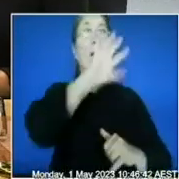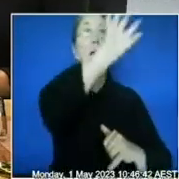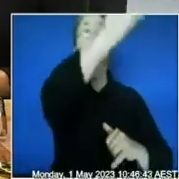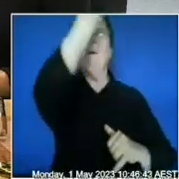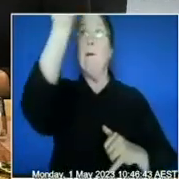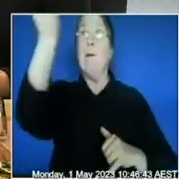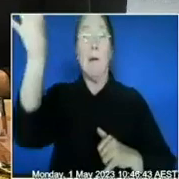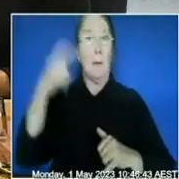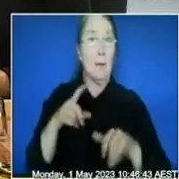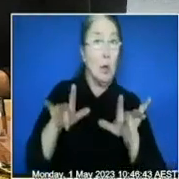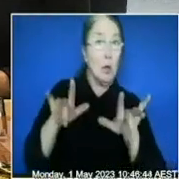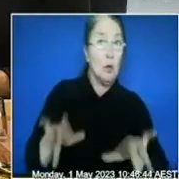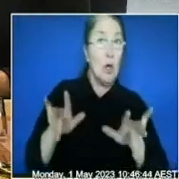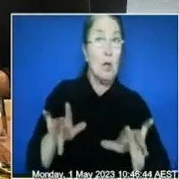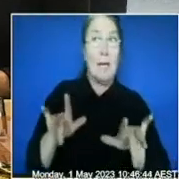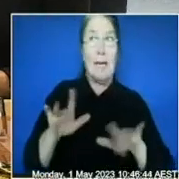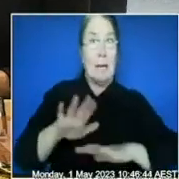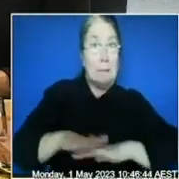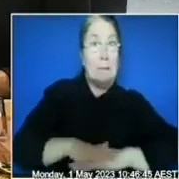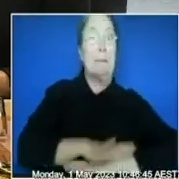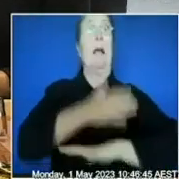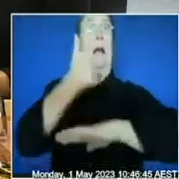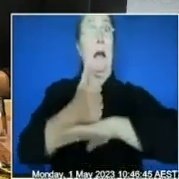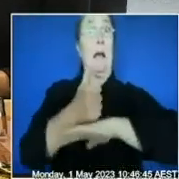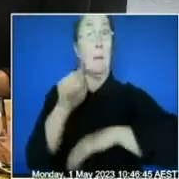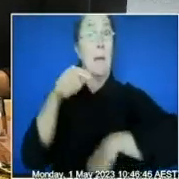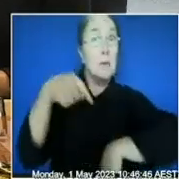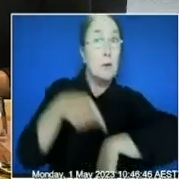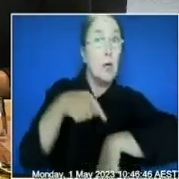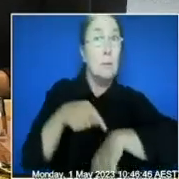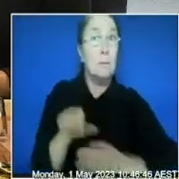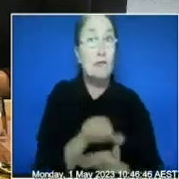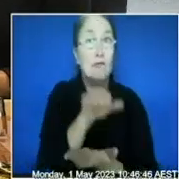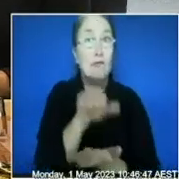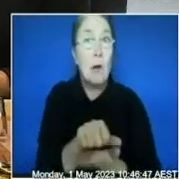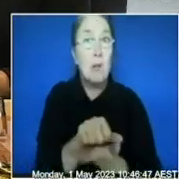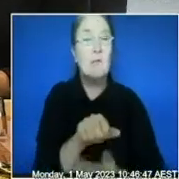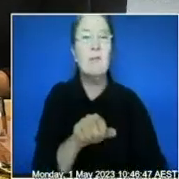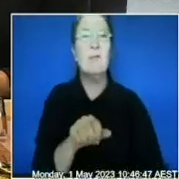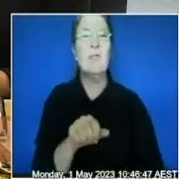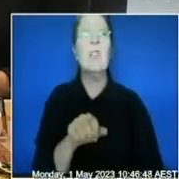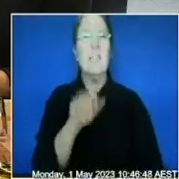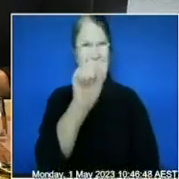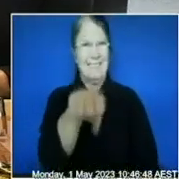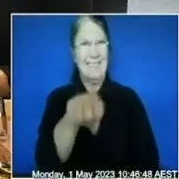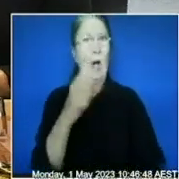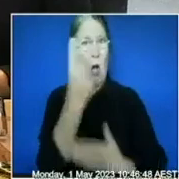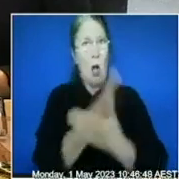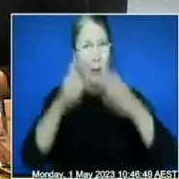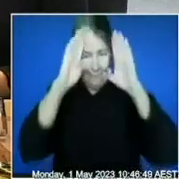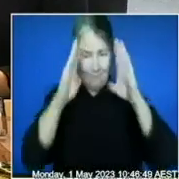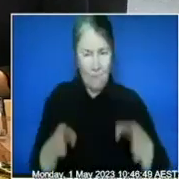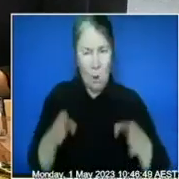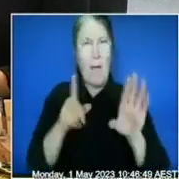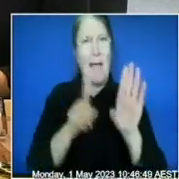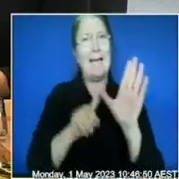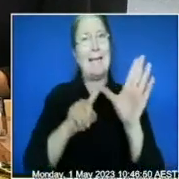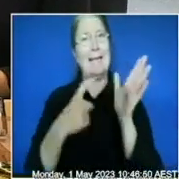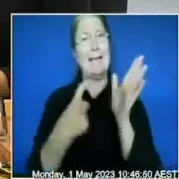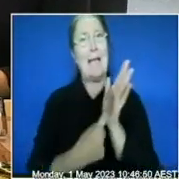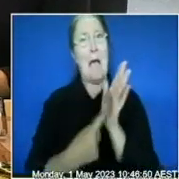sort of throughput and what was happening, activity at the site, but the final evaluation in August of this year will look at all